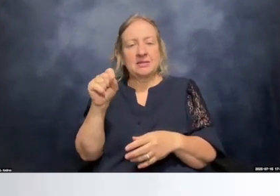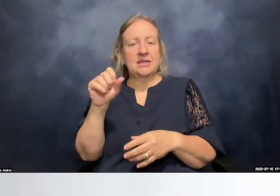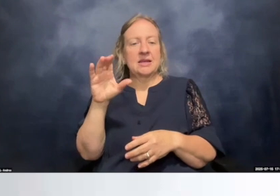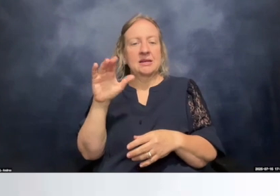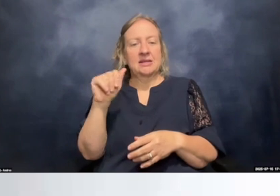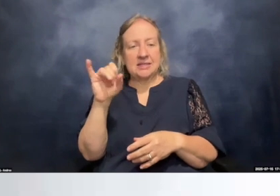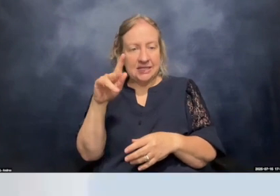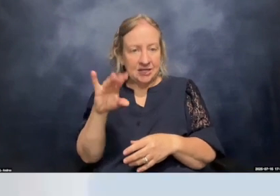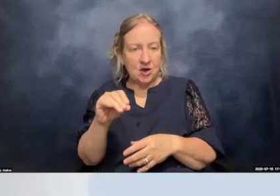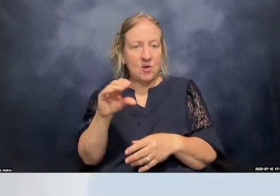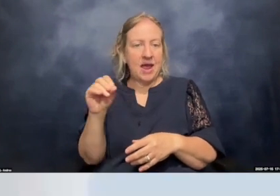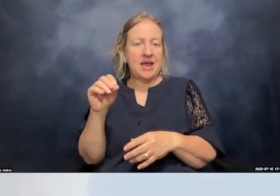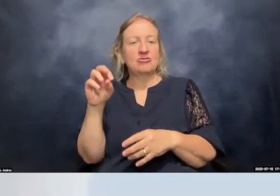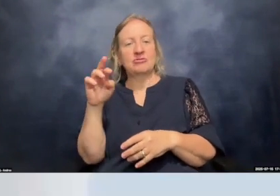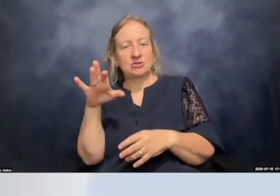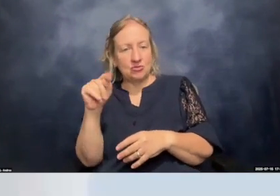please.